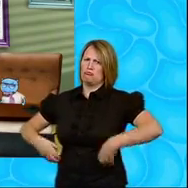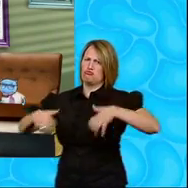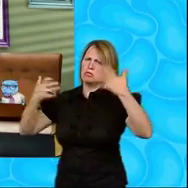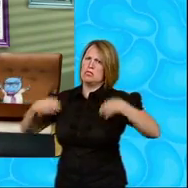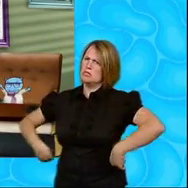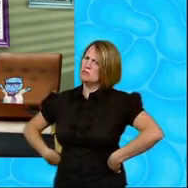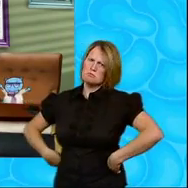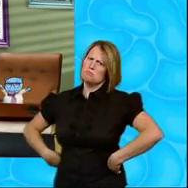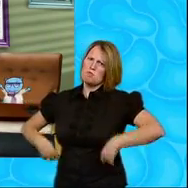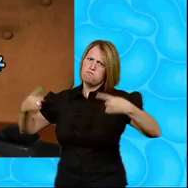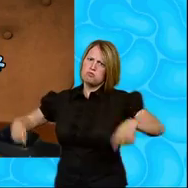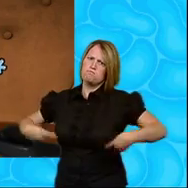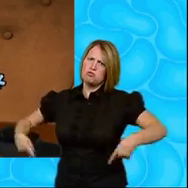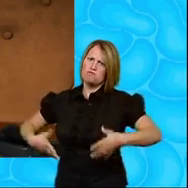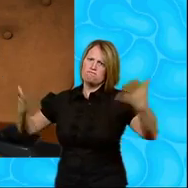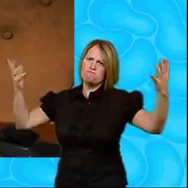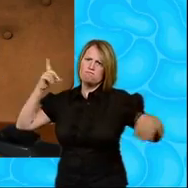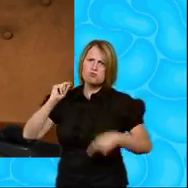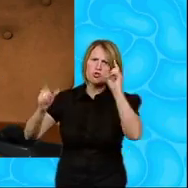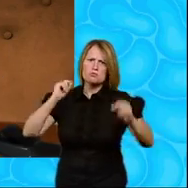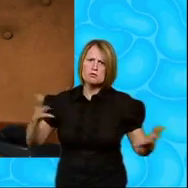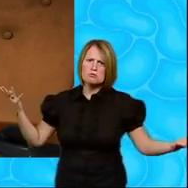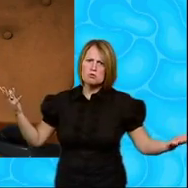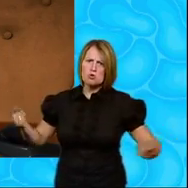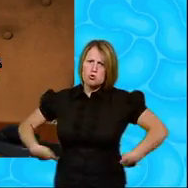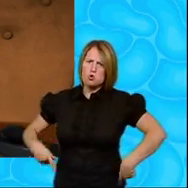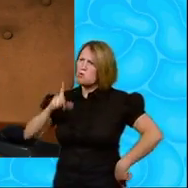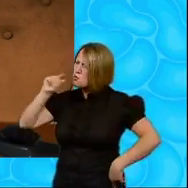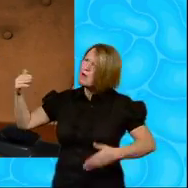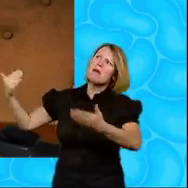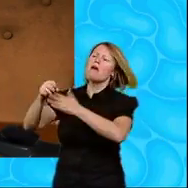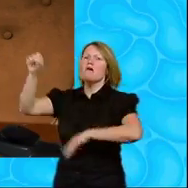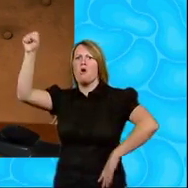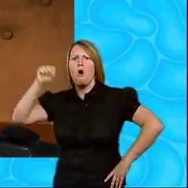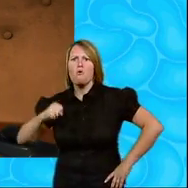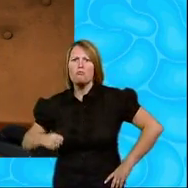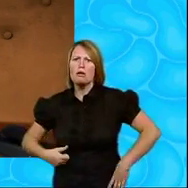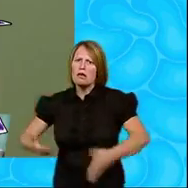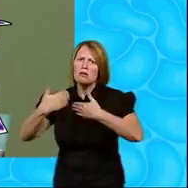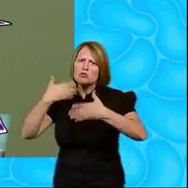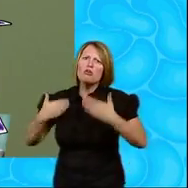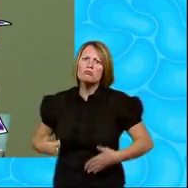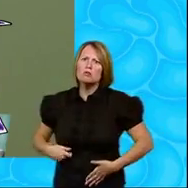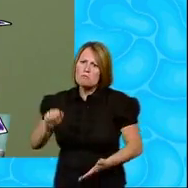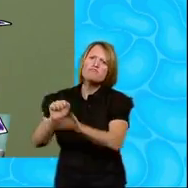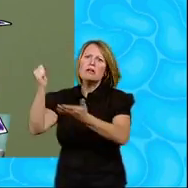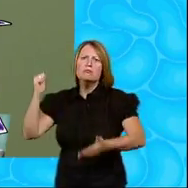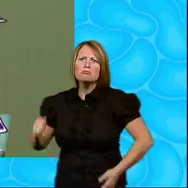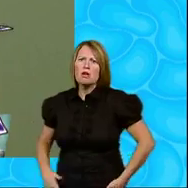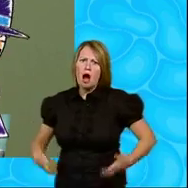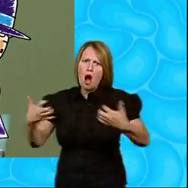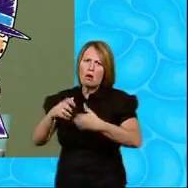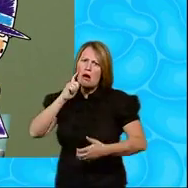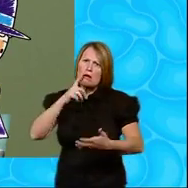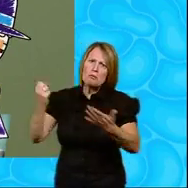angry. Boom, boom, indeed. A wheelie-riding superhero? Give me a story I can print. How tough can it be to